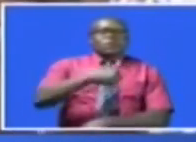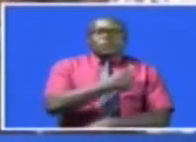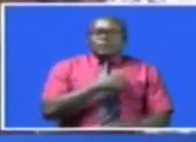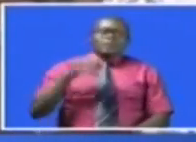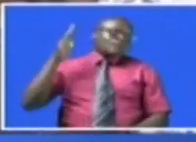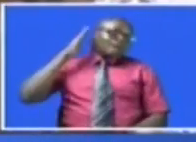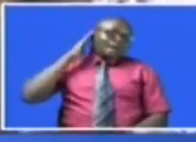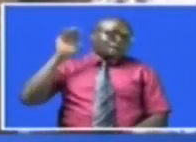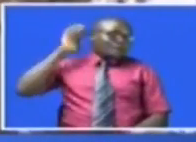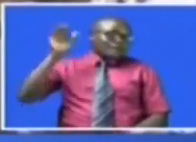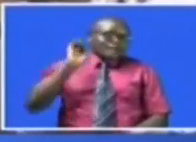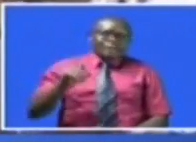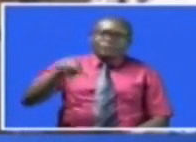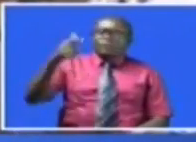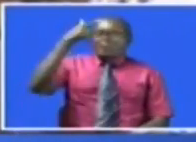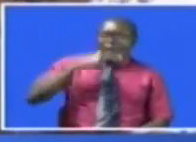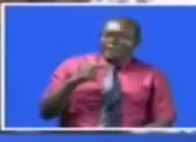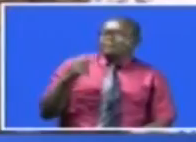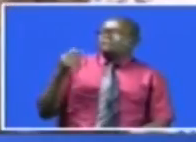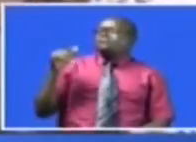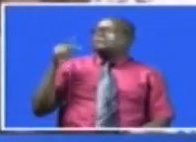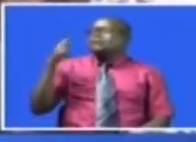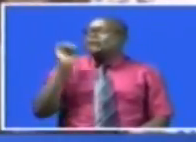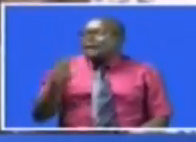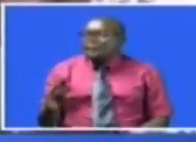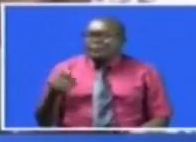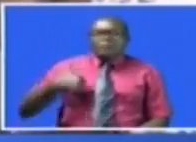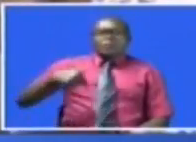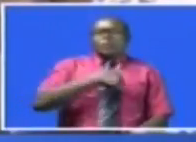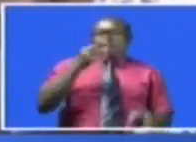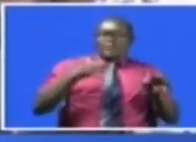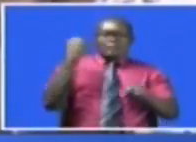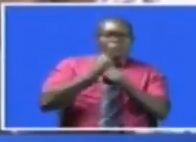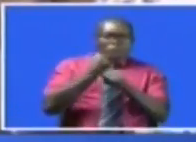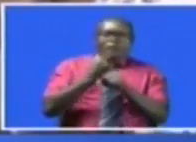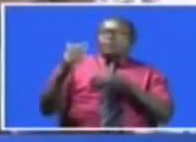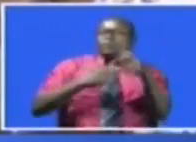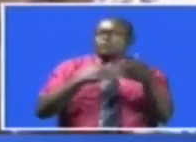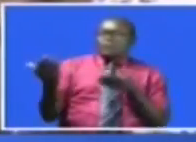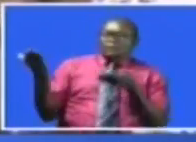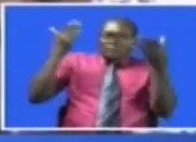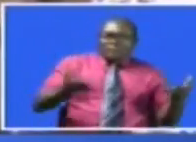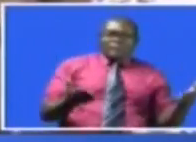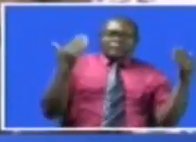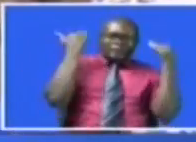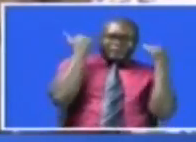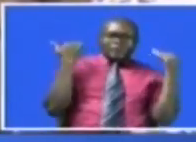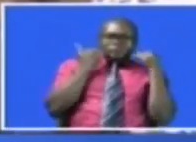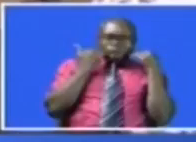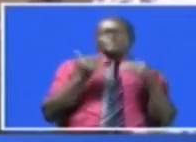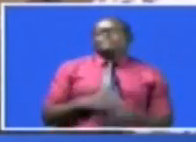deaf. We never hear them. We are blind. We never see them. We work with what is presented before the court.